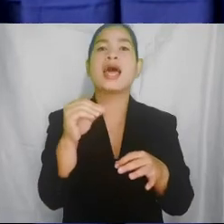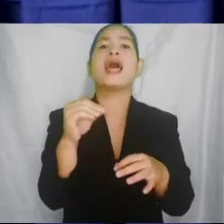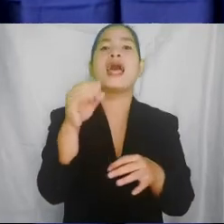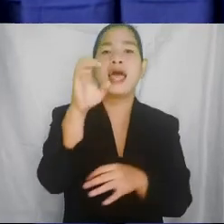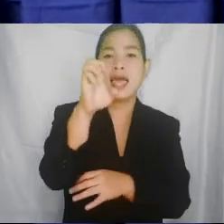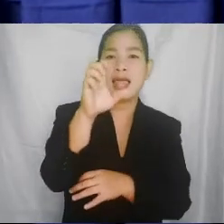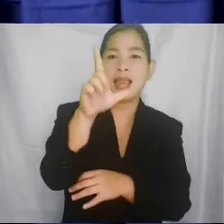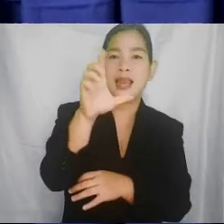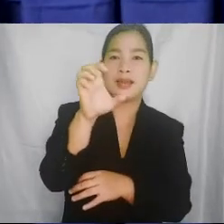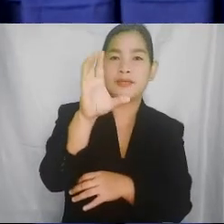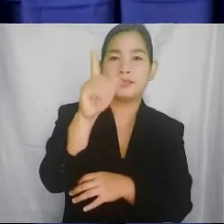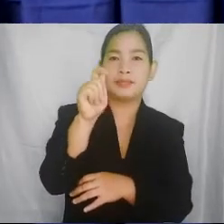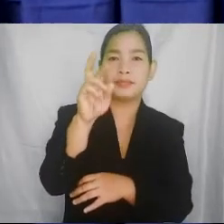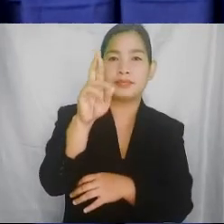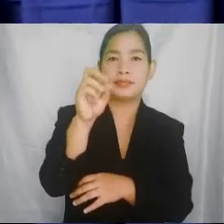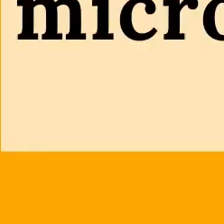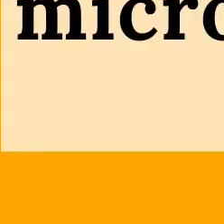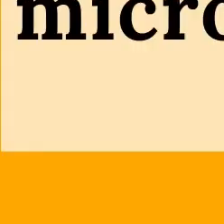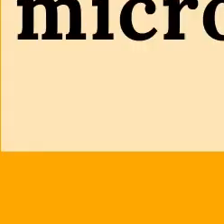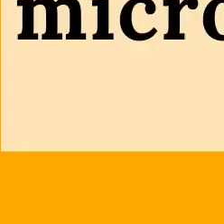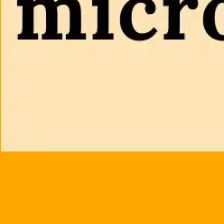activity. You may begin now.